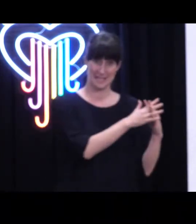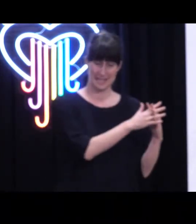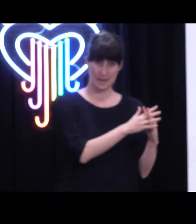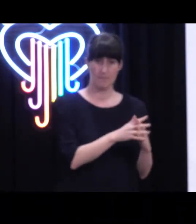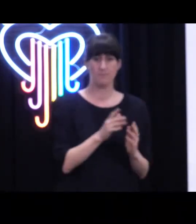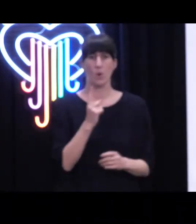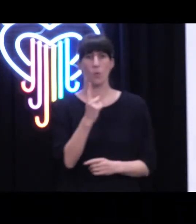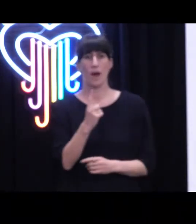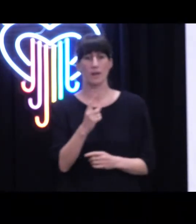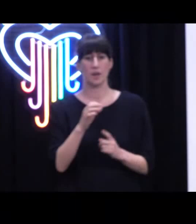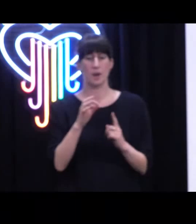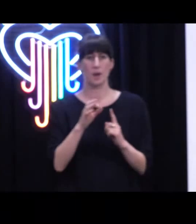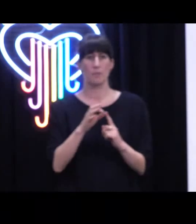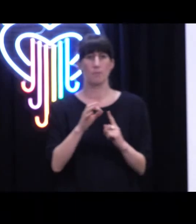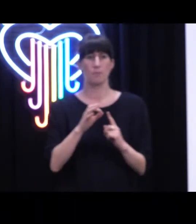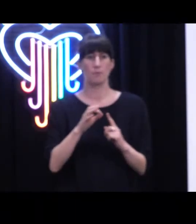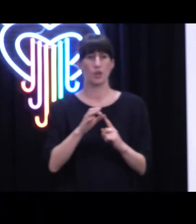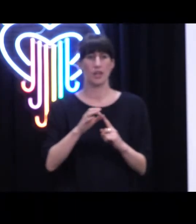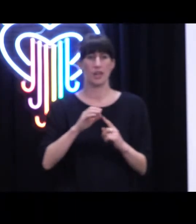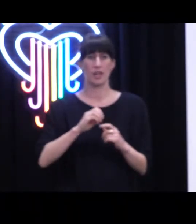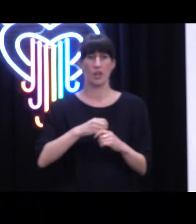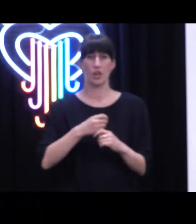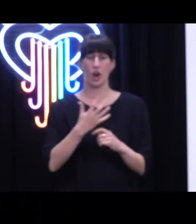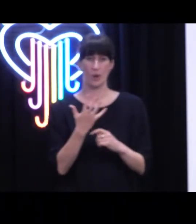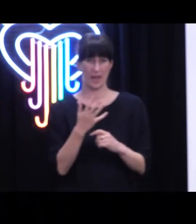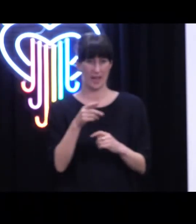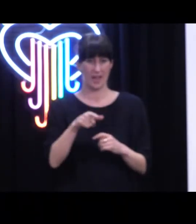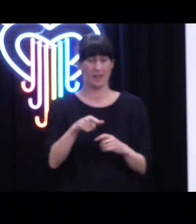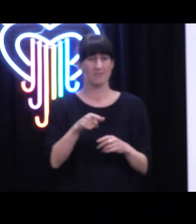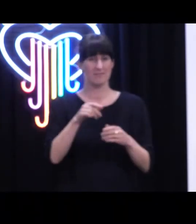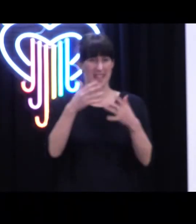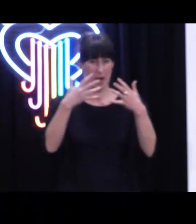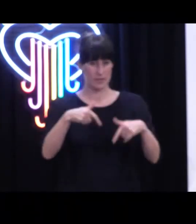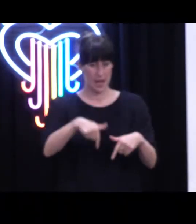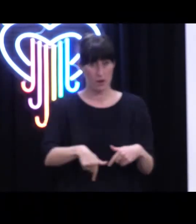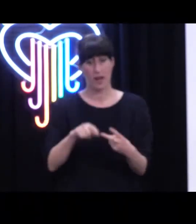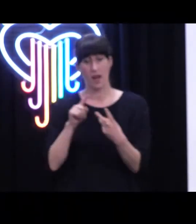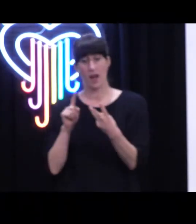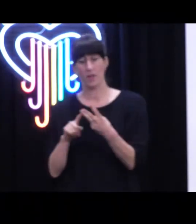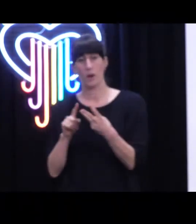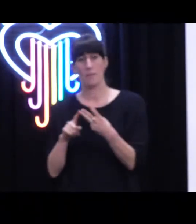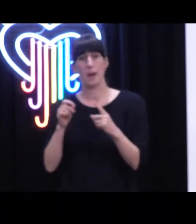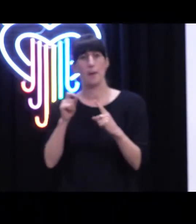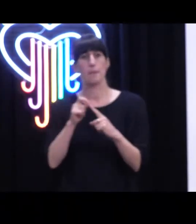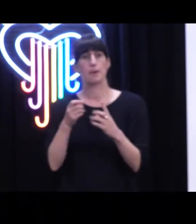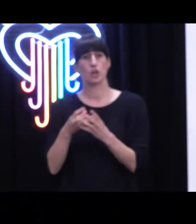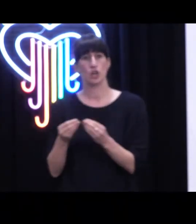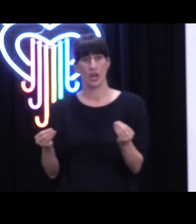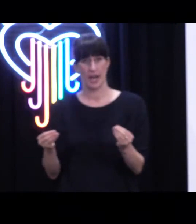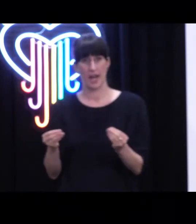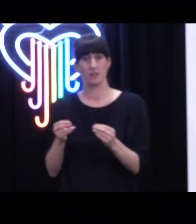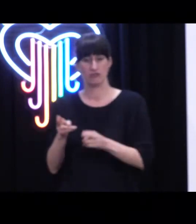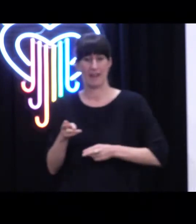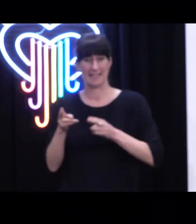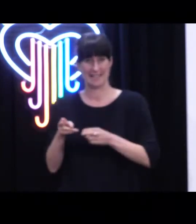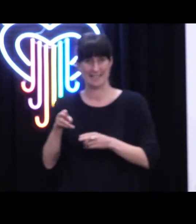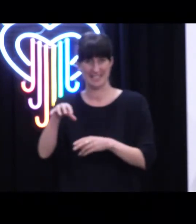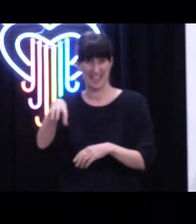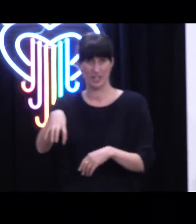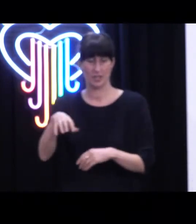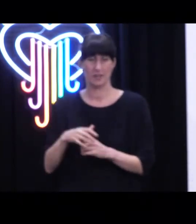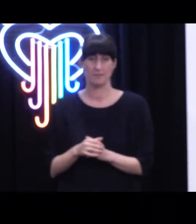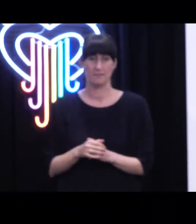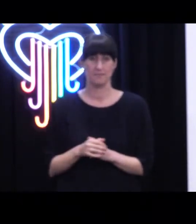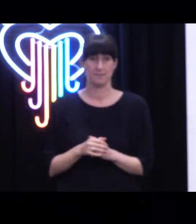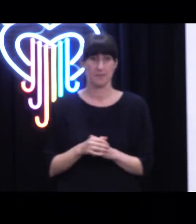the Pukekohe Countdown and the other at the Papakura train station. Another 3 are having their final kit out today and will be deployed over the